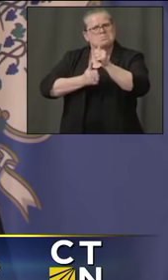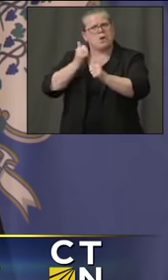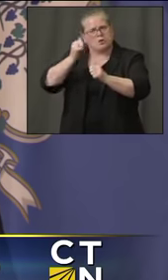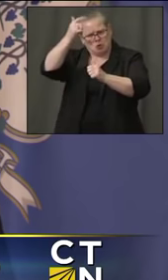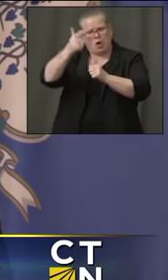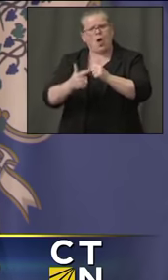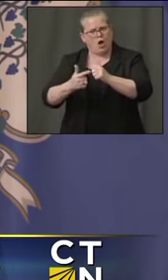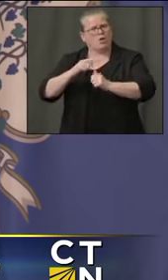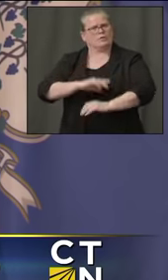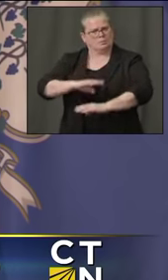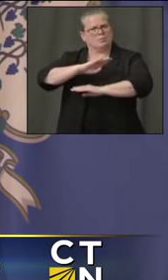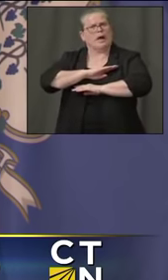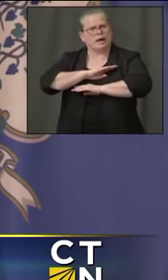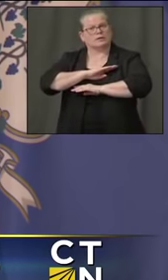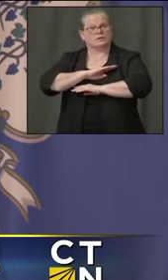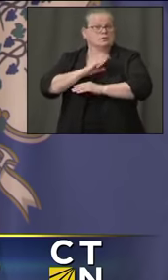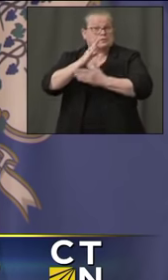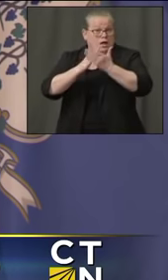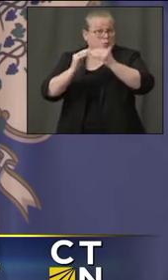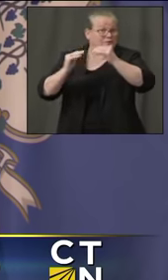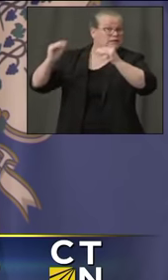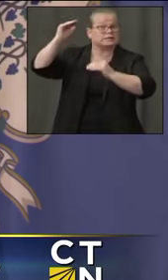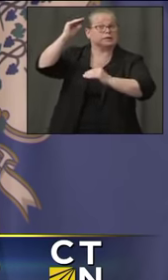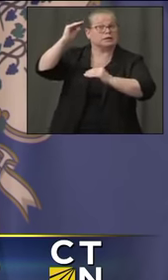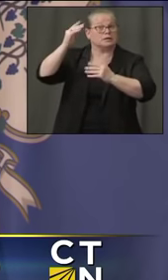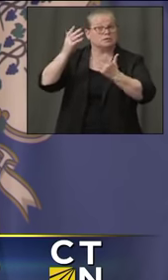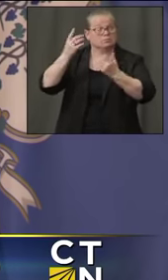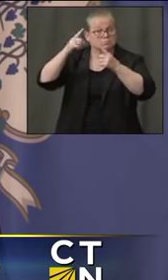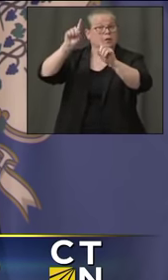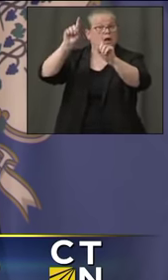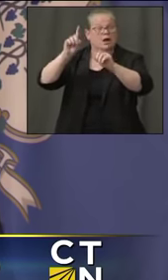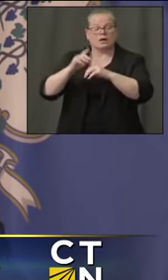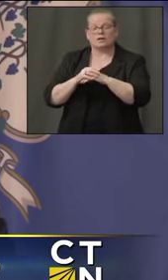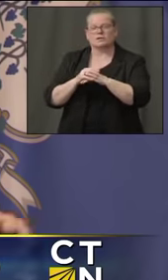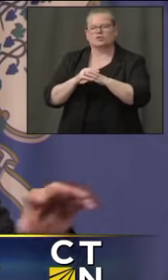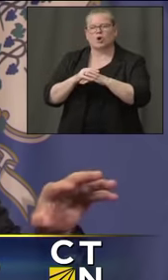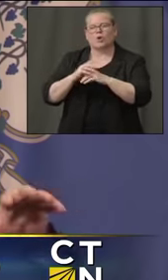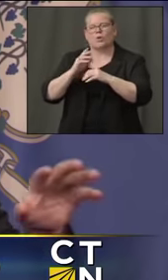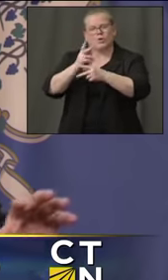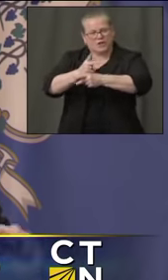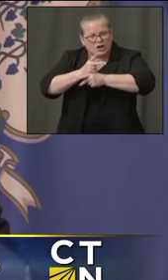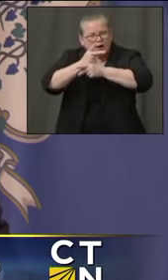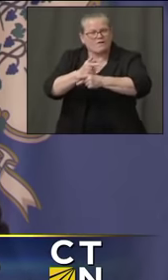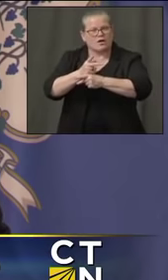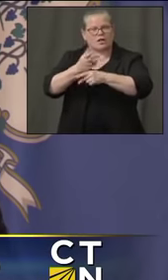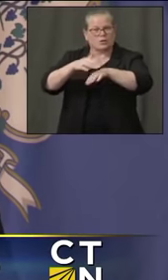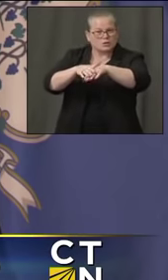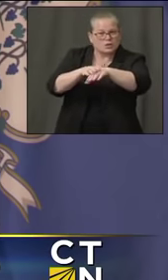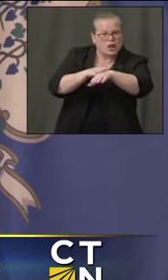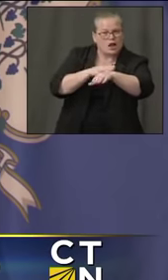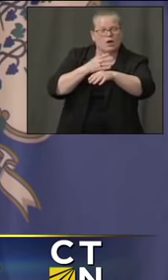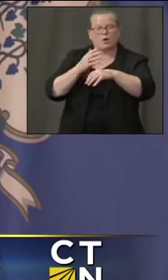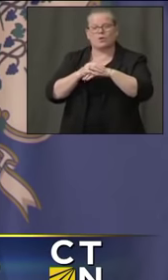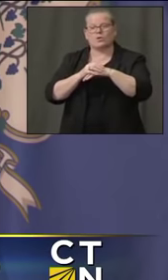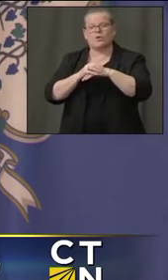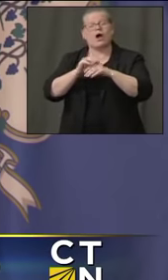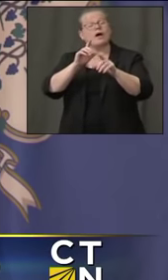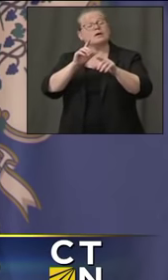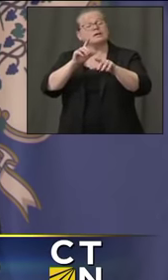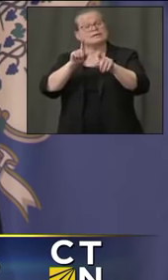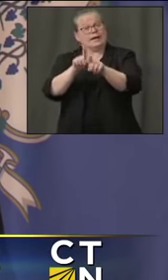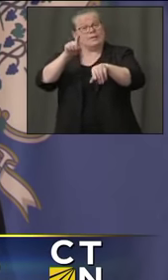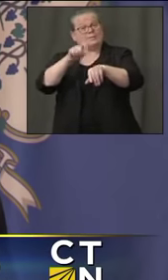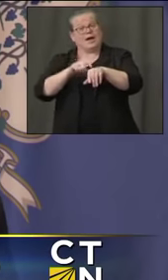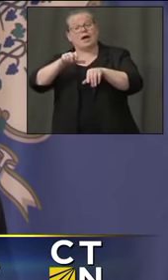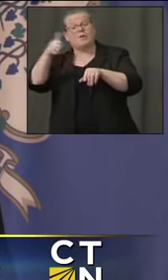have some confidence that we're doing this in a very appropriate way. We also have an opportunity to look about what's going on in other states.